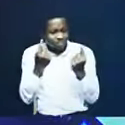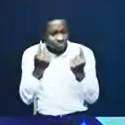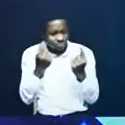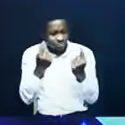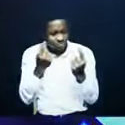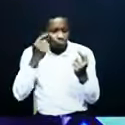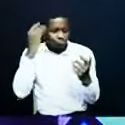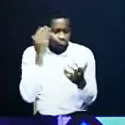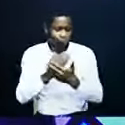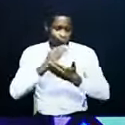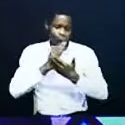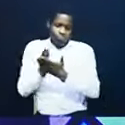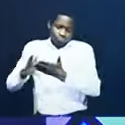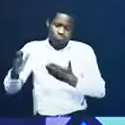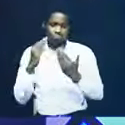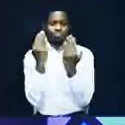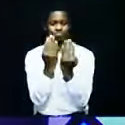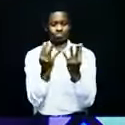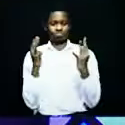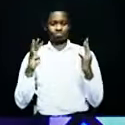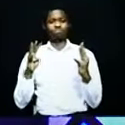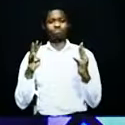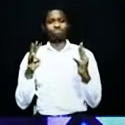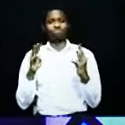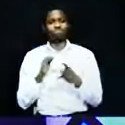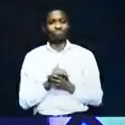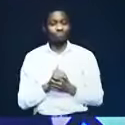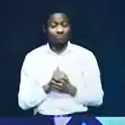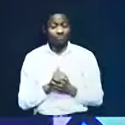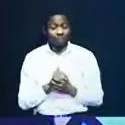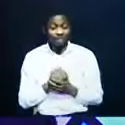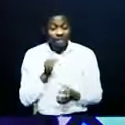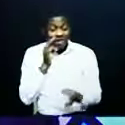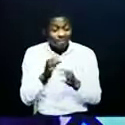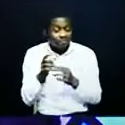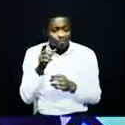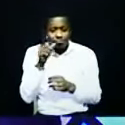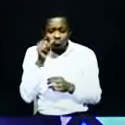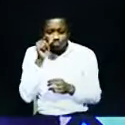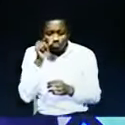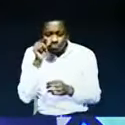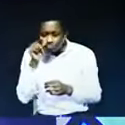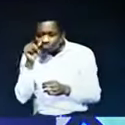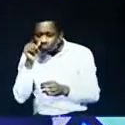But when you sense sin, it means that the devil himself is lurking around. So